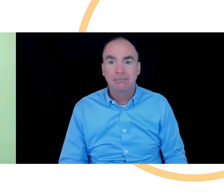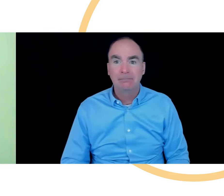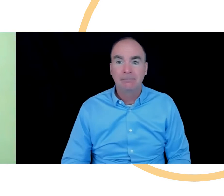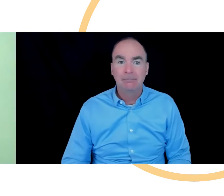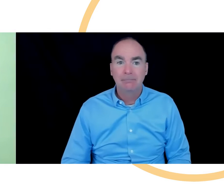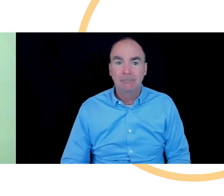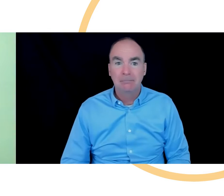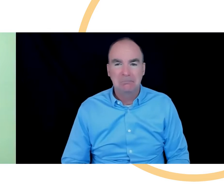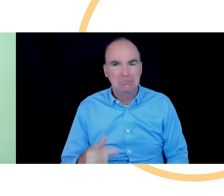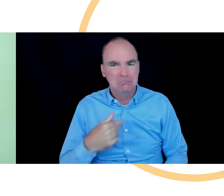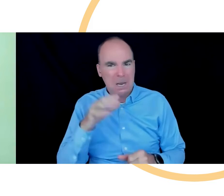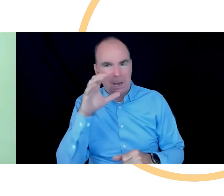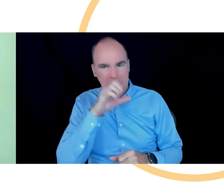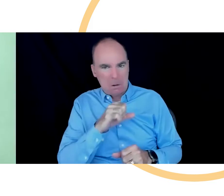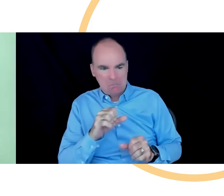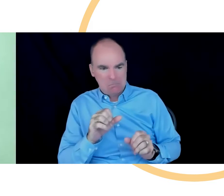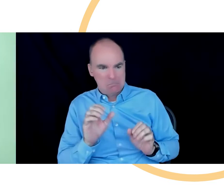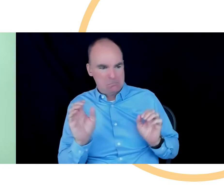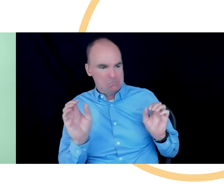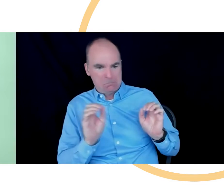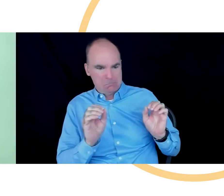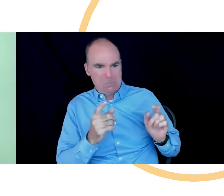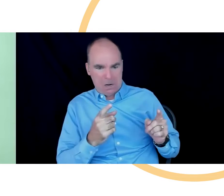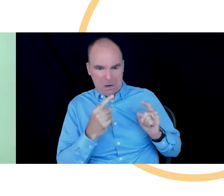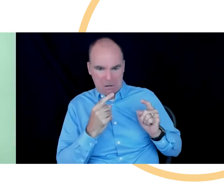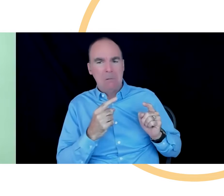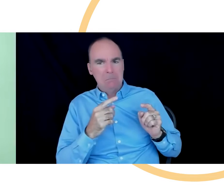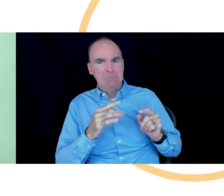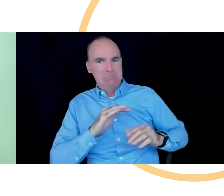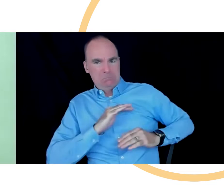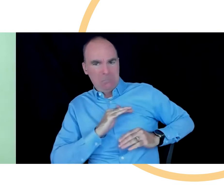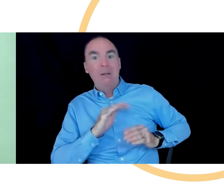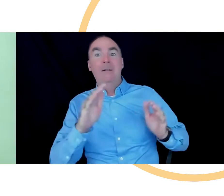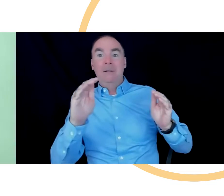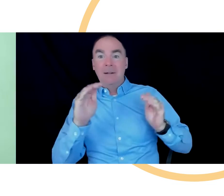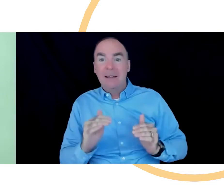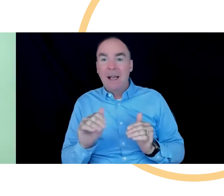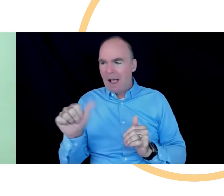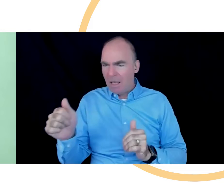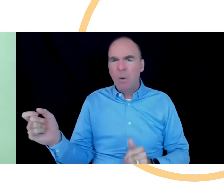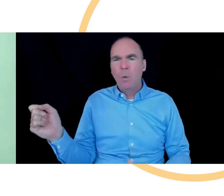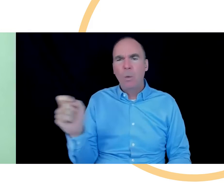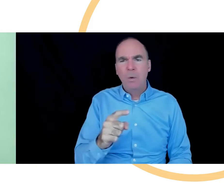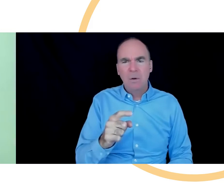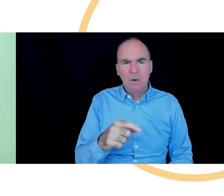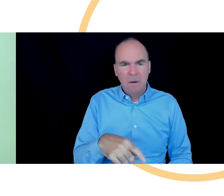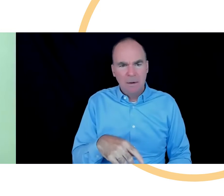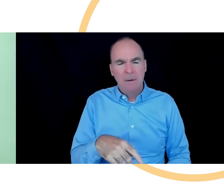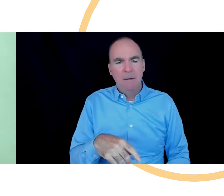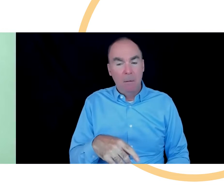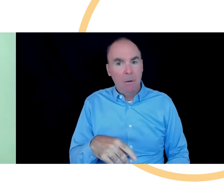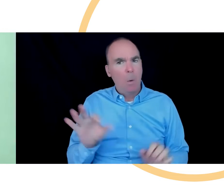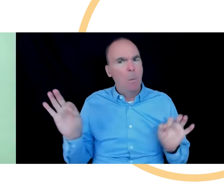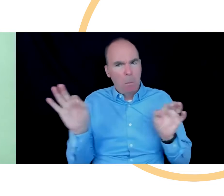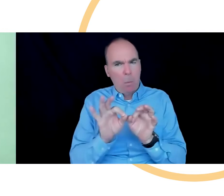I'm assuming that's a no, and we would hence move to the next question that we have. This is also a very